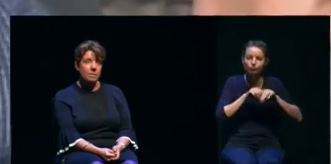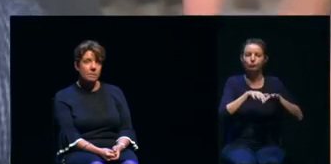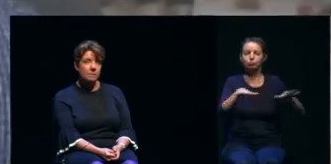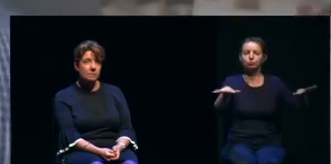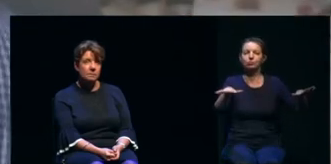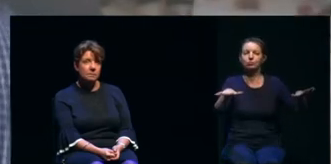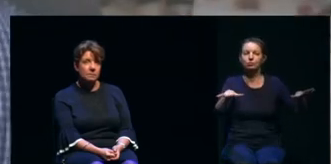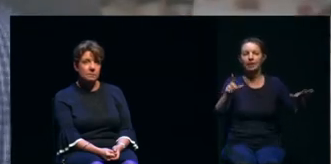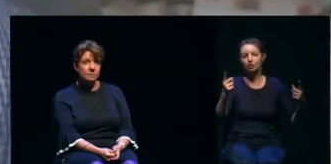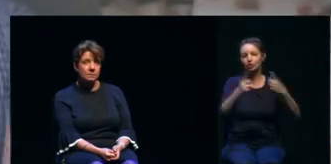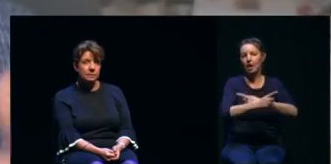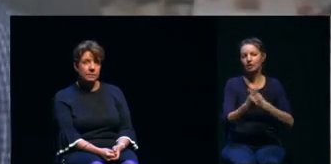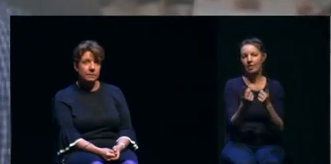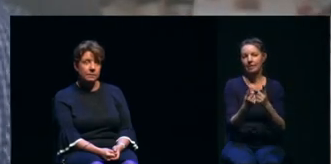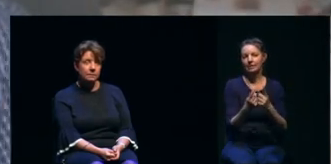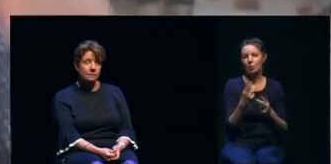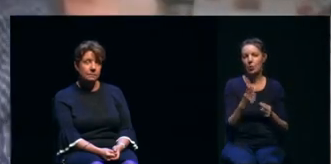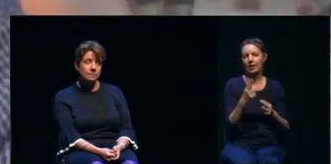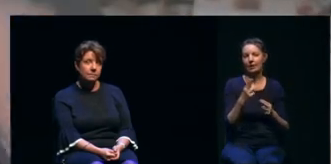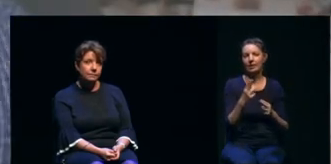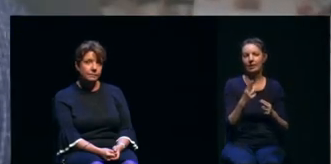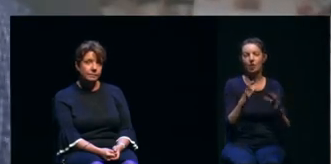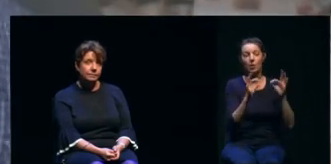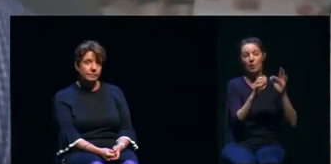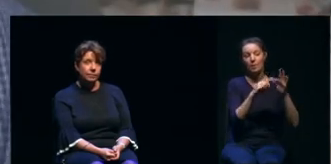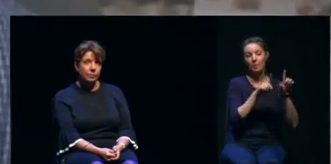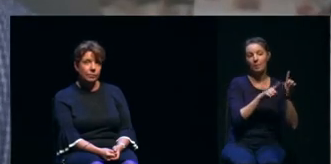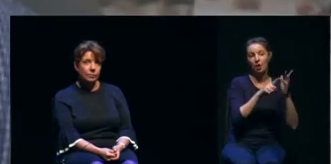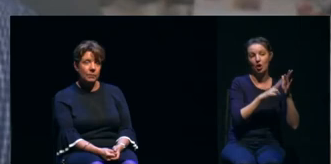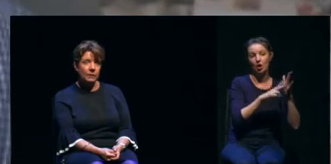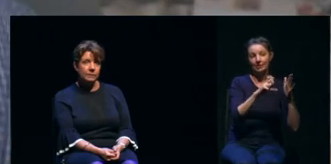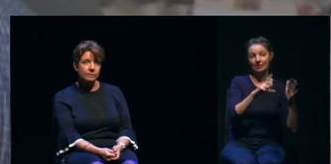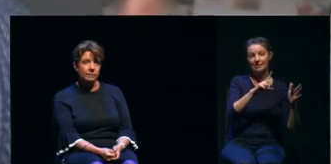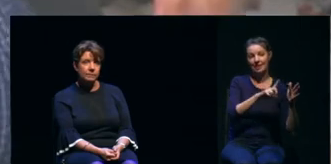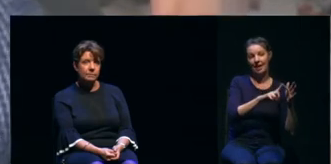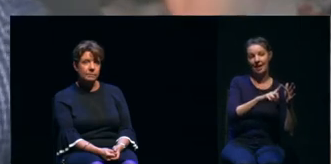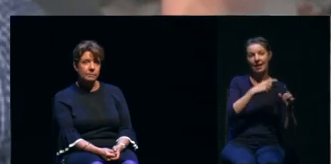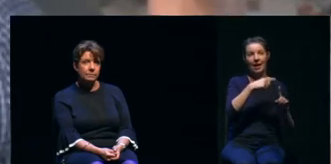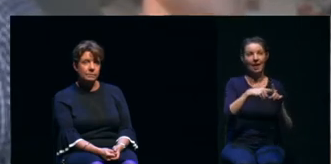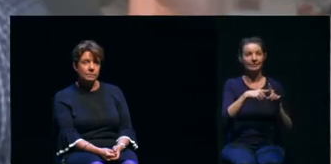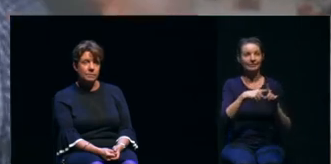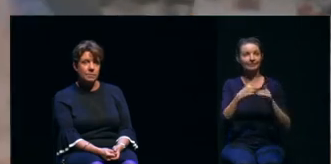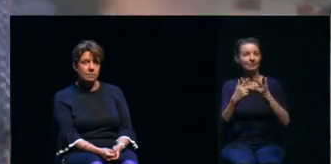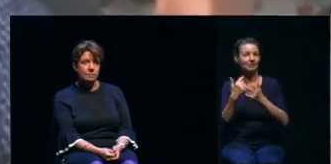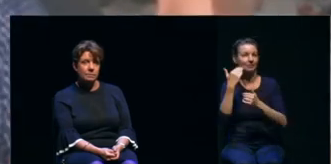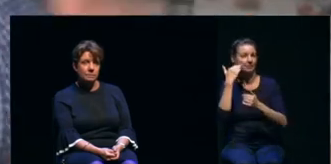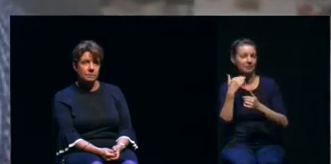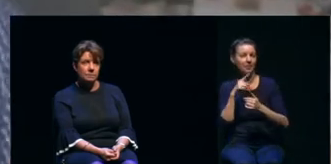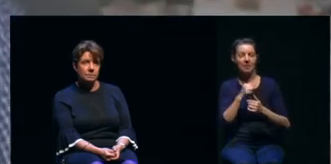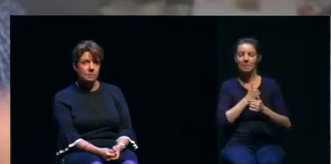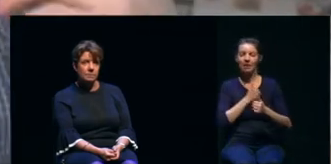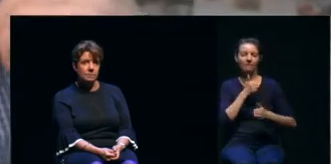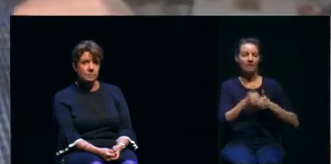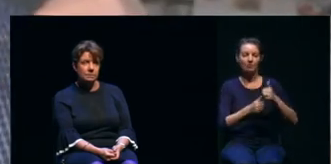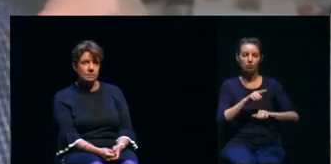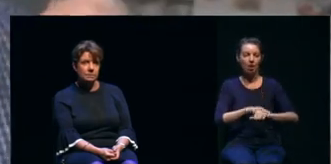ones that are changing things quickest. So the collaboration between Beyoncé and Chimamanda Ngozi Adichie is my favourite moment of the